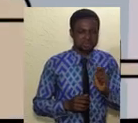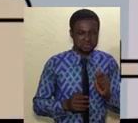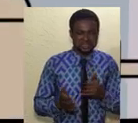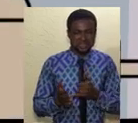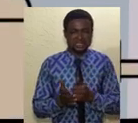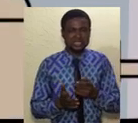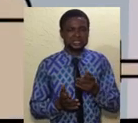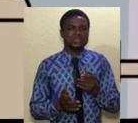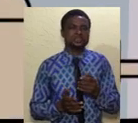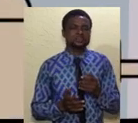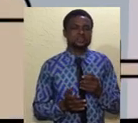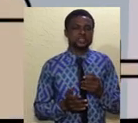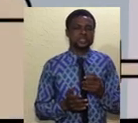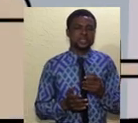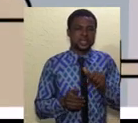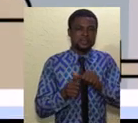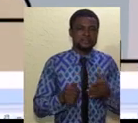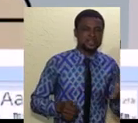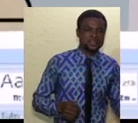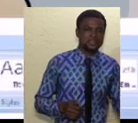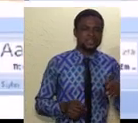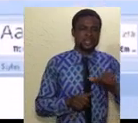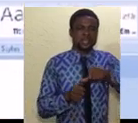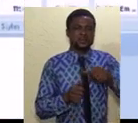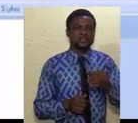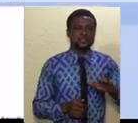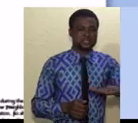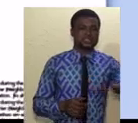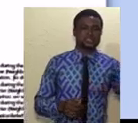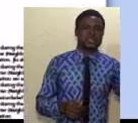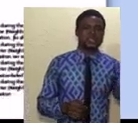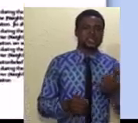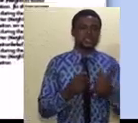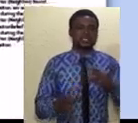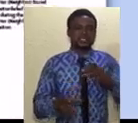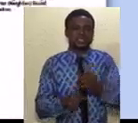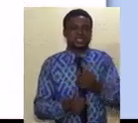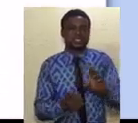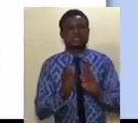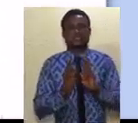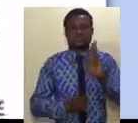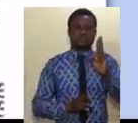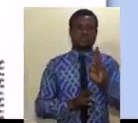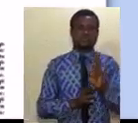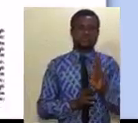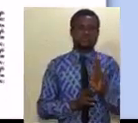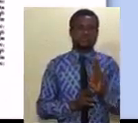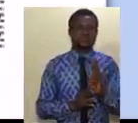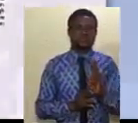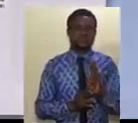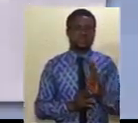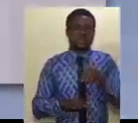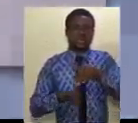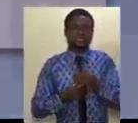Caseworker thereafter writes a letter about the case, including the details about the child with pictures evidencing the allegation to the